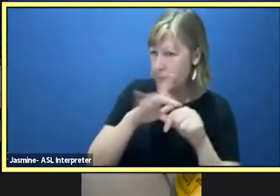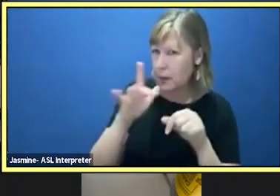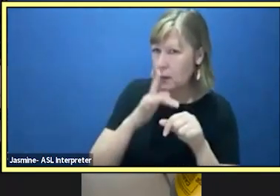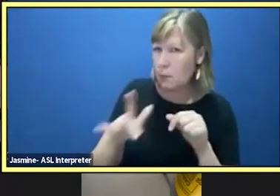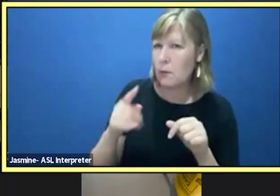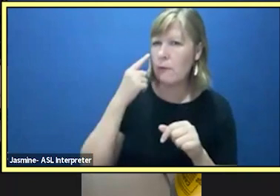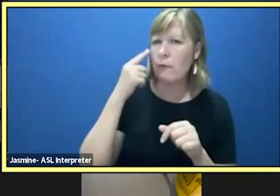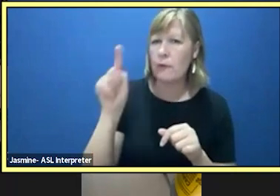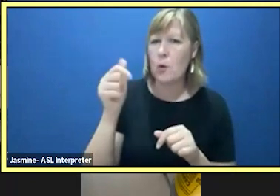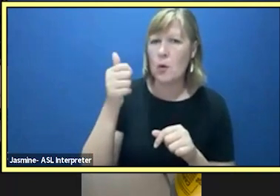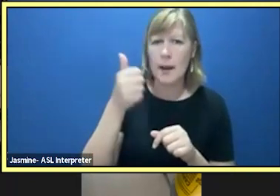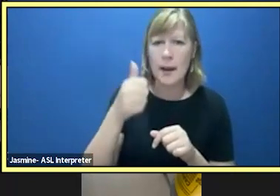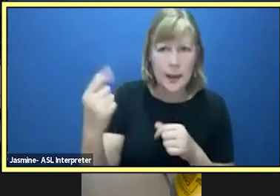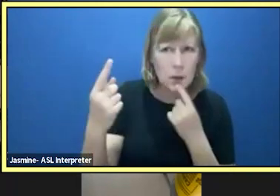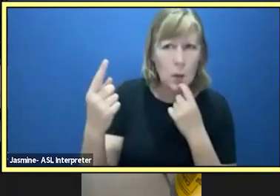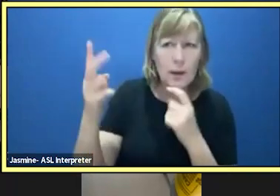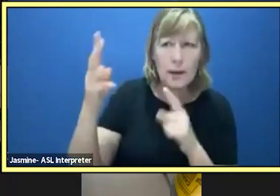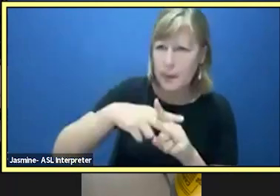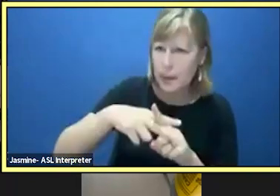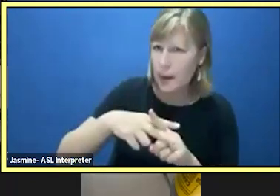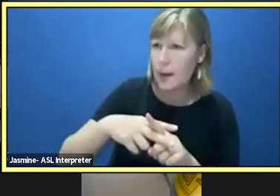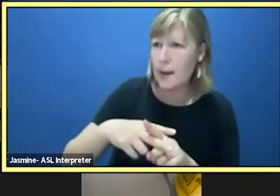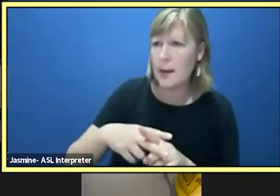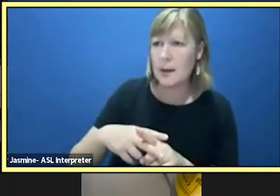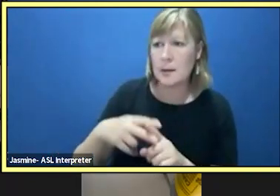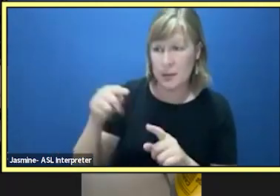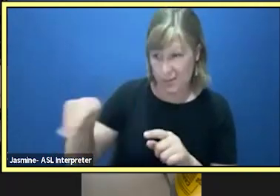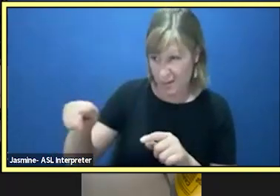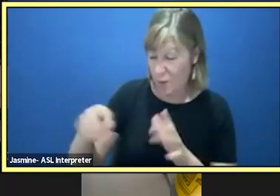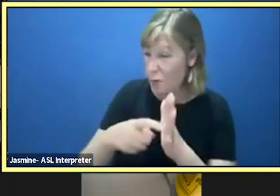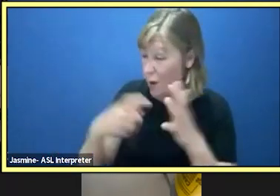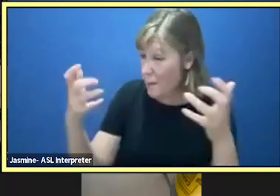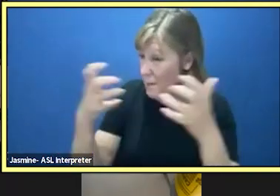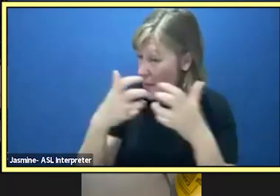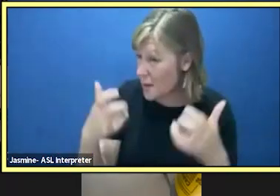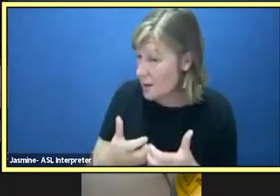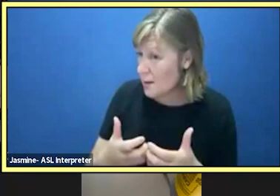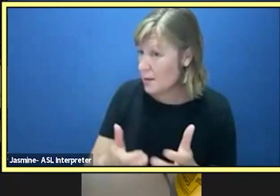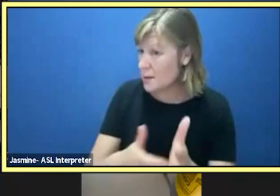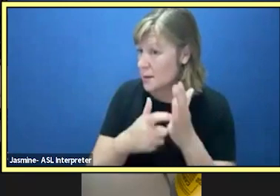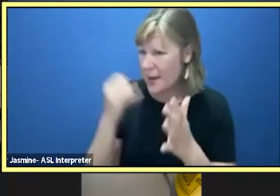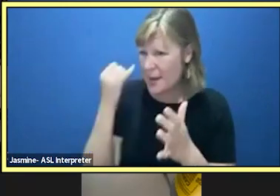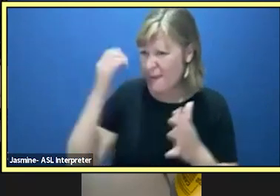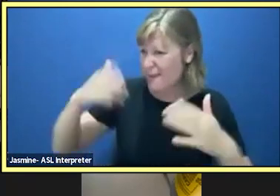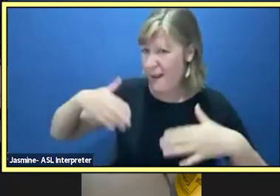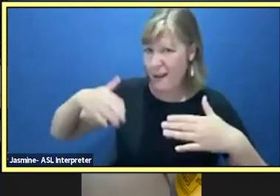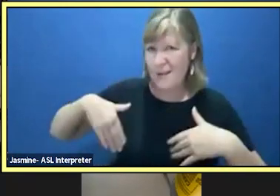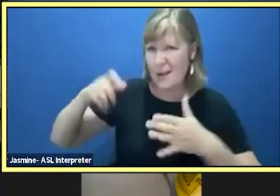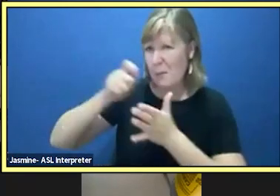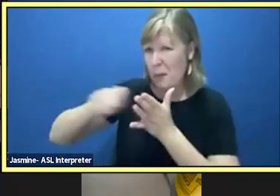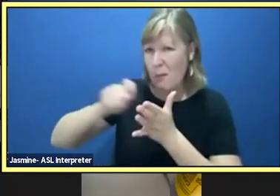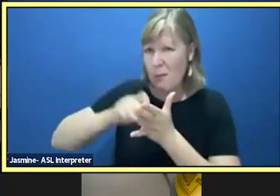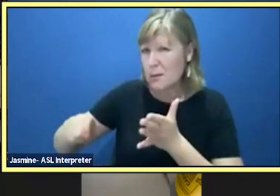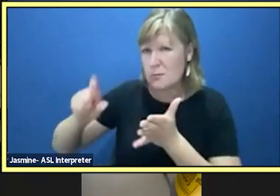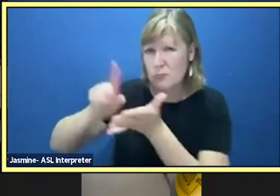meet these standards, if they're not, the other things aren't published yet, how are they going to even know what they are? So